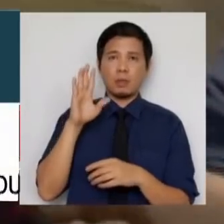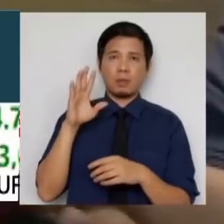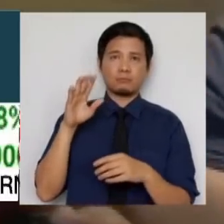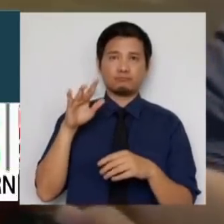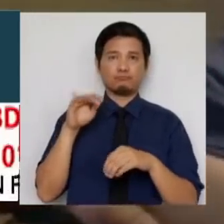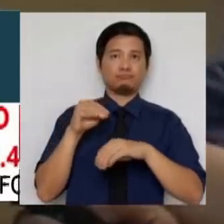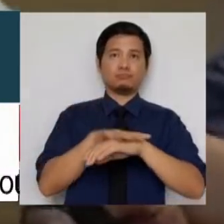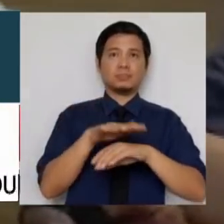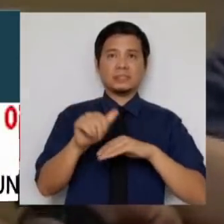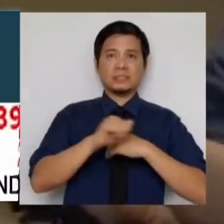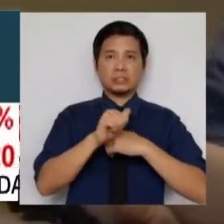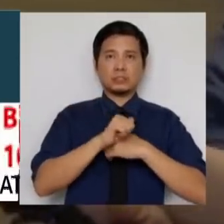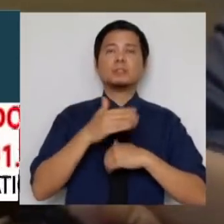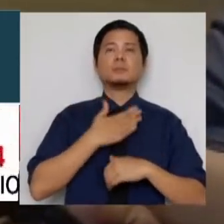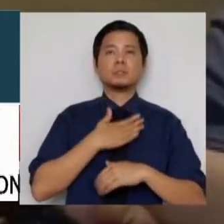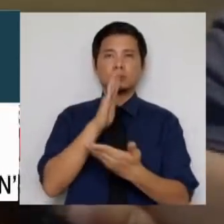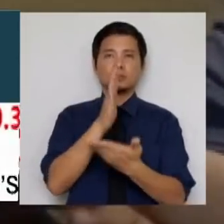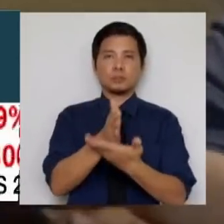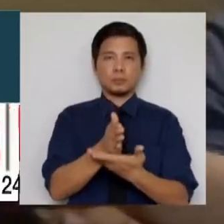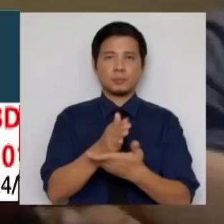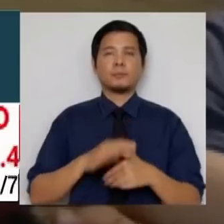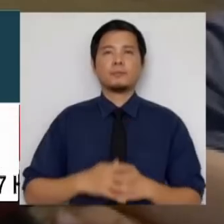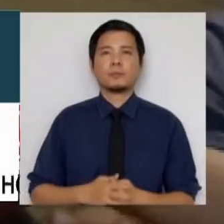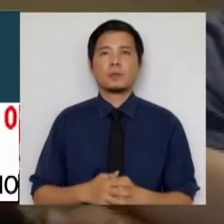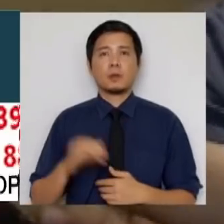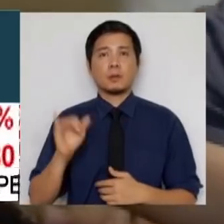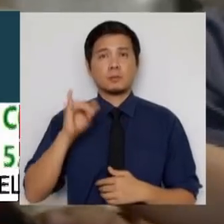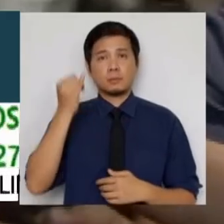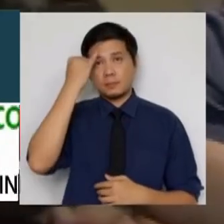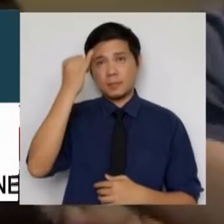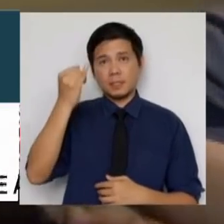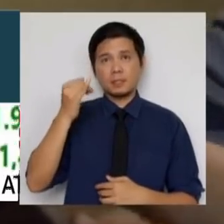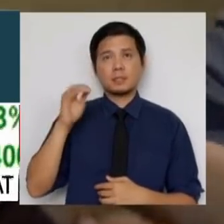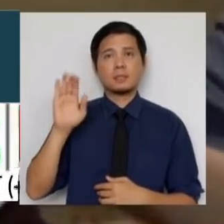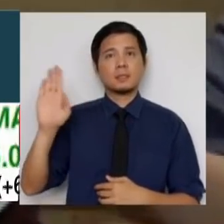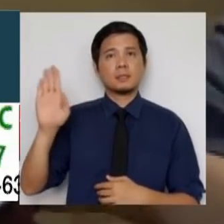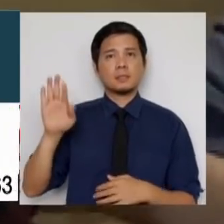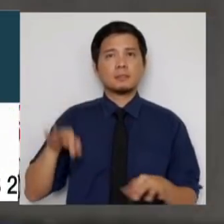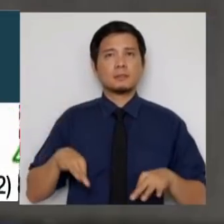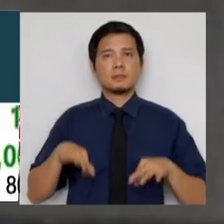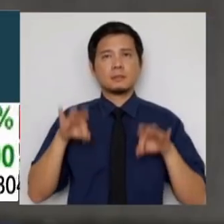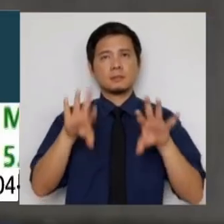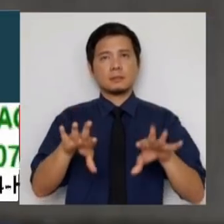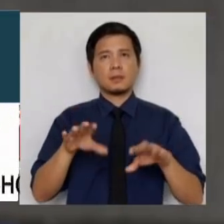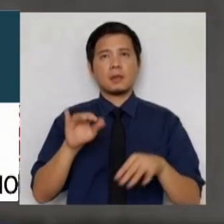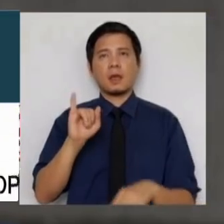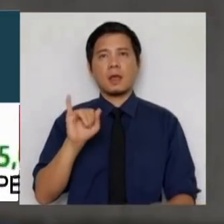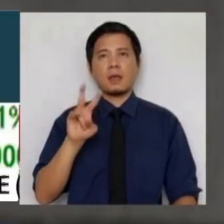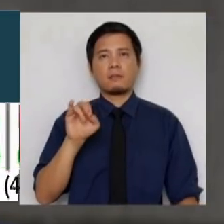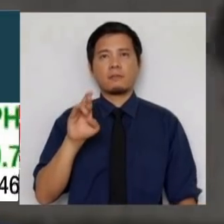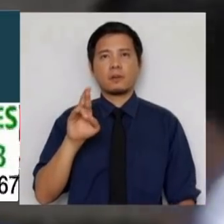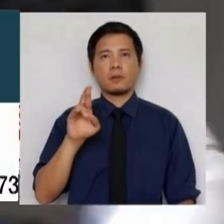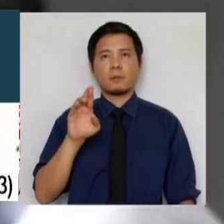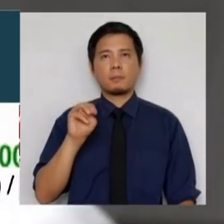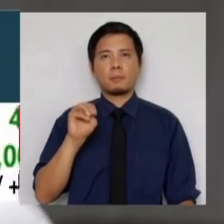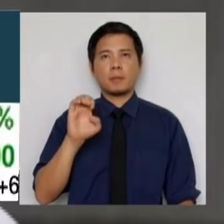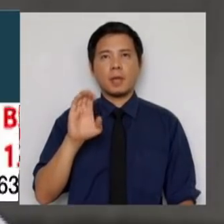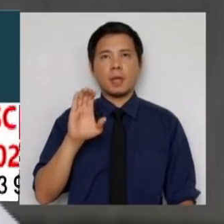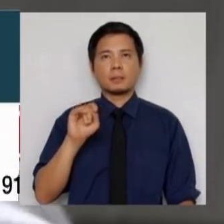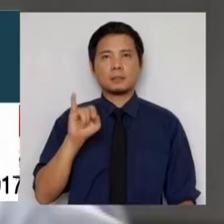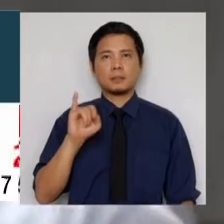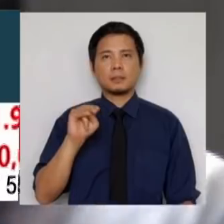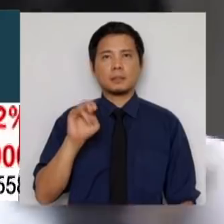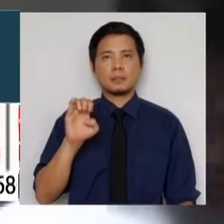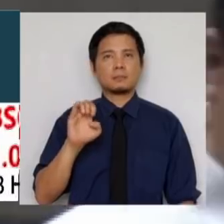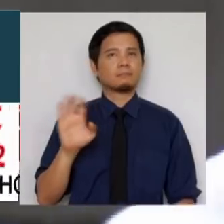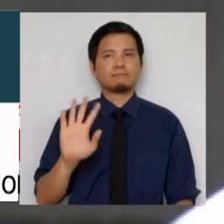anybody, of any people. And I imagine his contributing ivermectin should not also be just confined to Quezon City